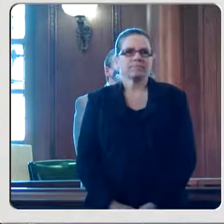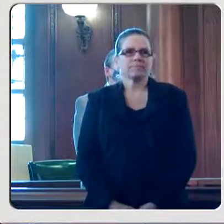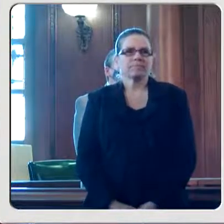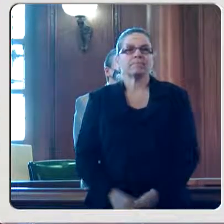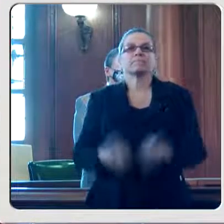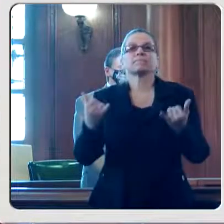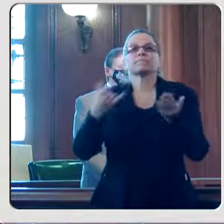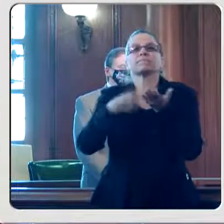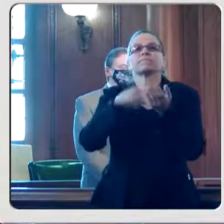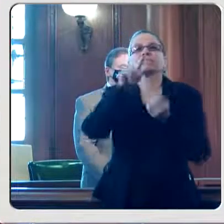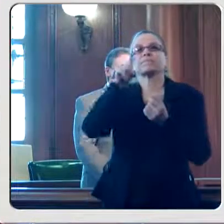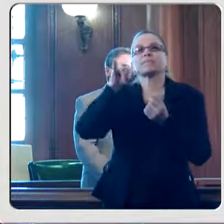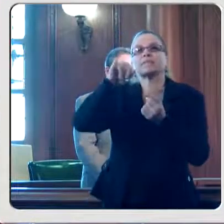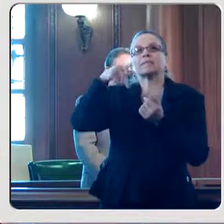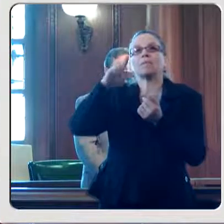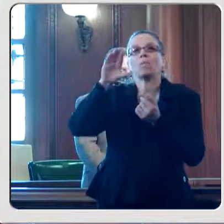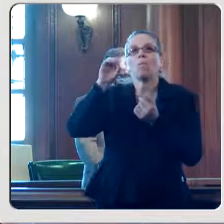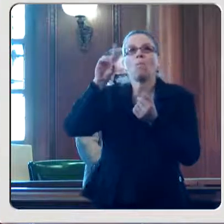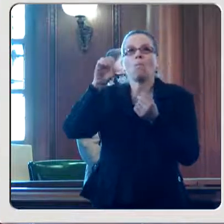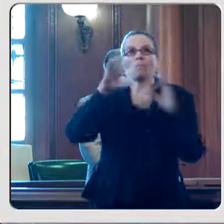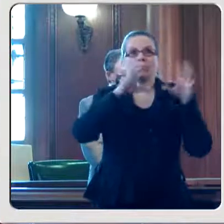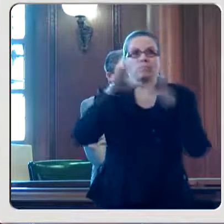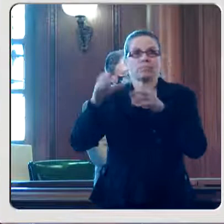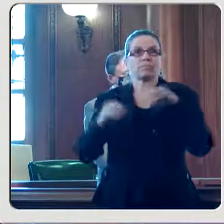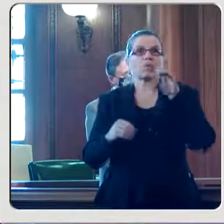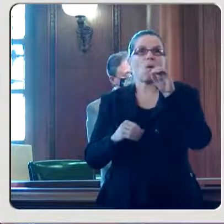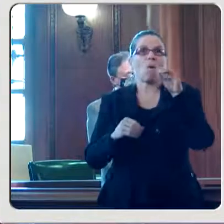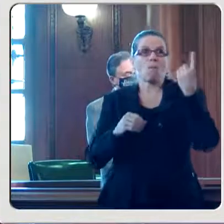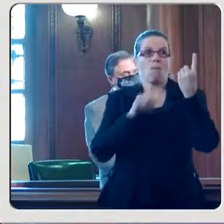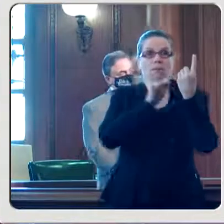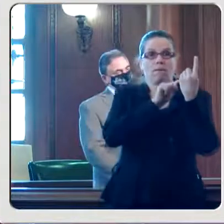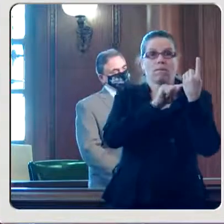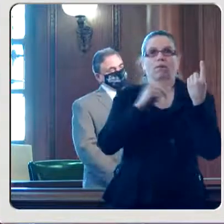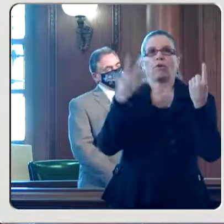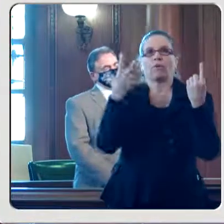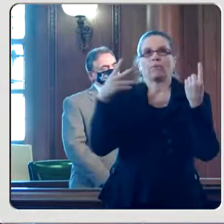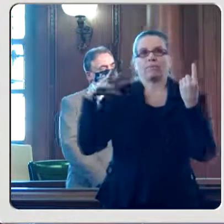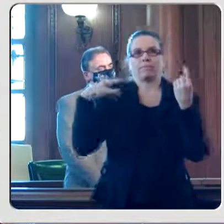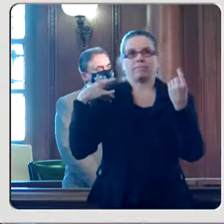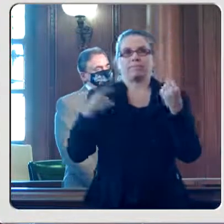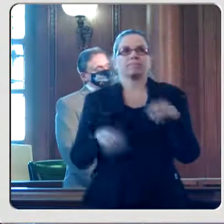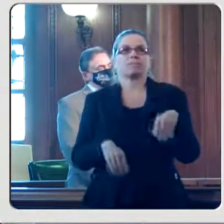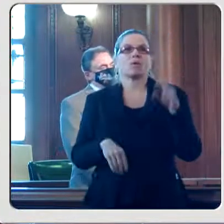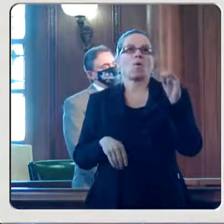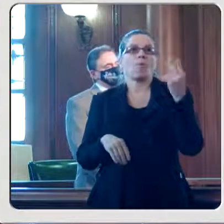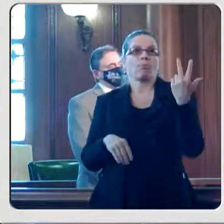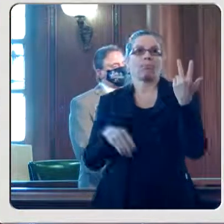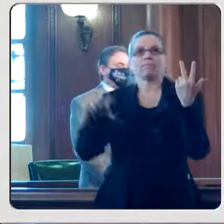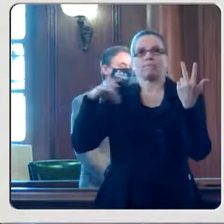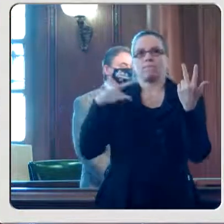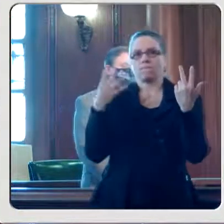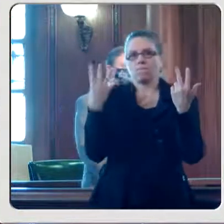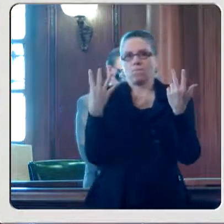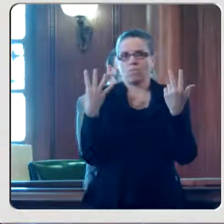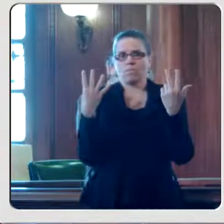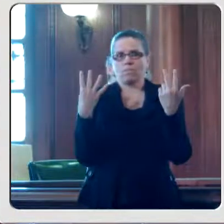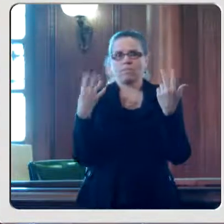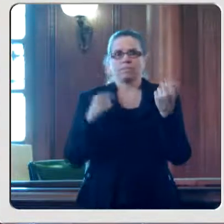now. In 01101, there were 3 cases. 03, 4 cases, which is